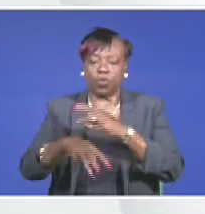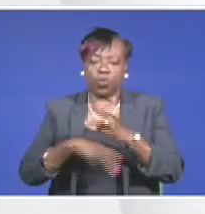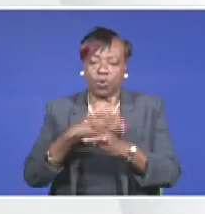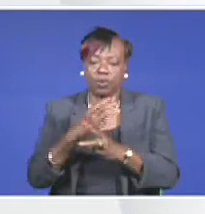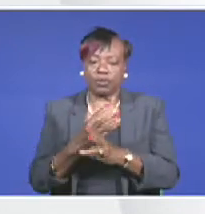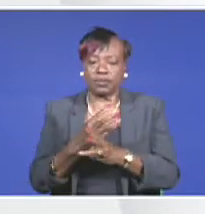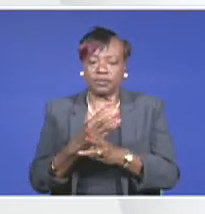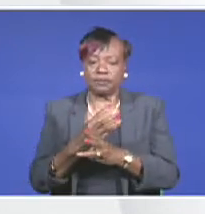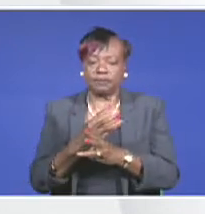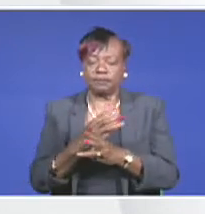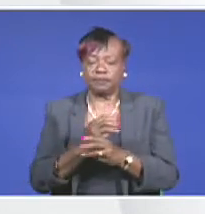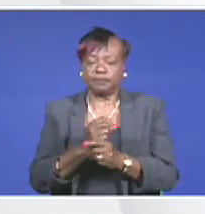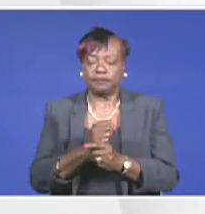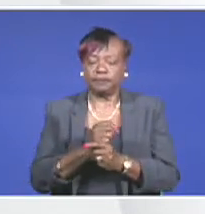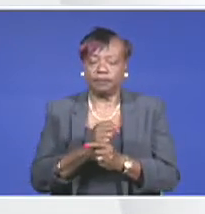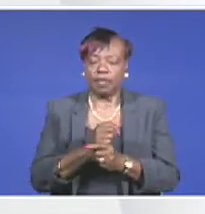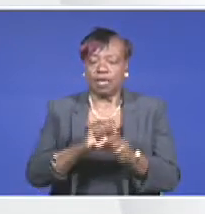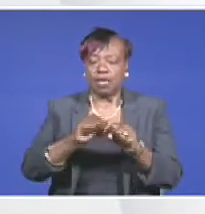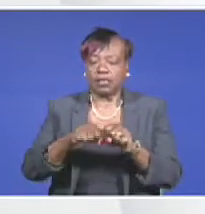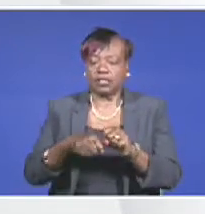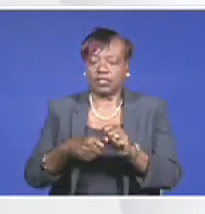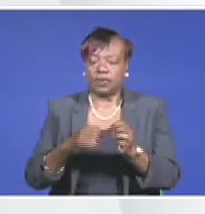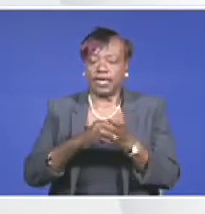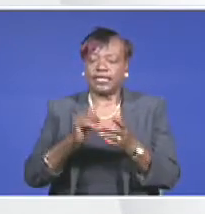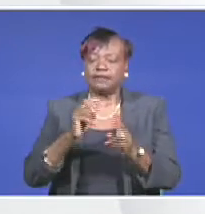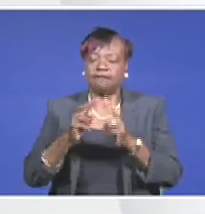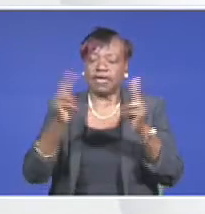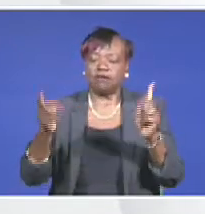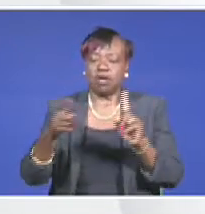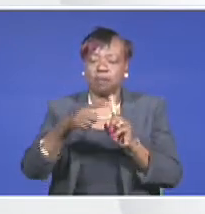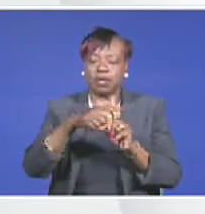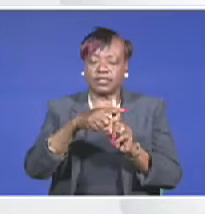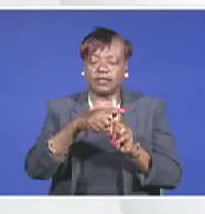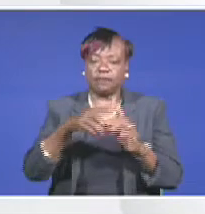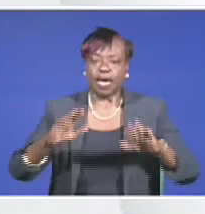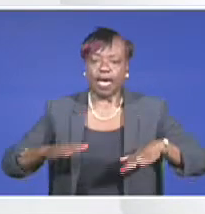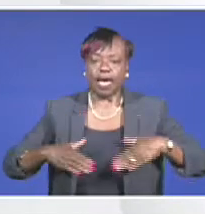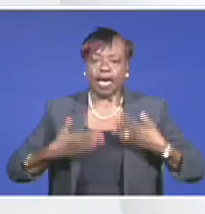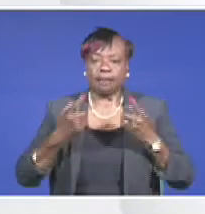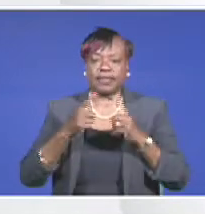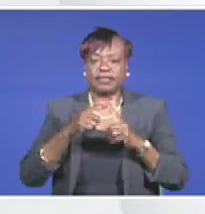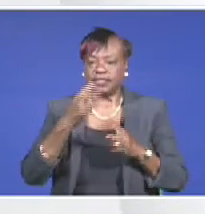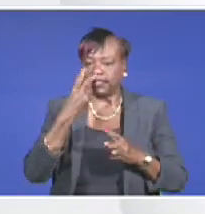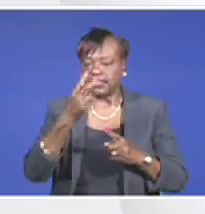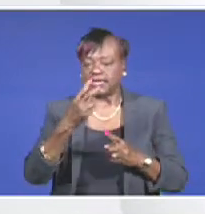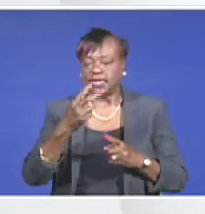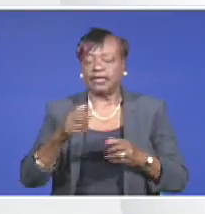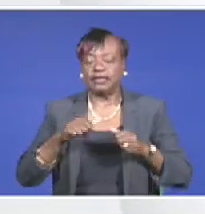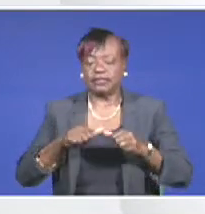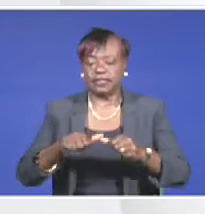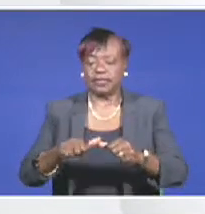from their flights all over the world. So it's very positive, and we're happy to see the trend continuing.